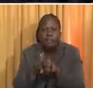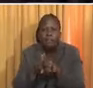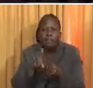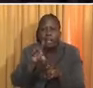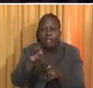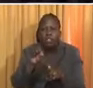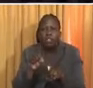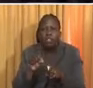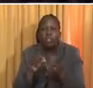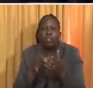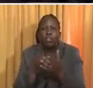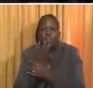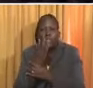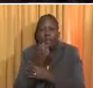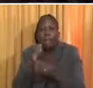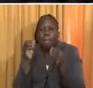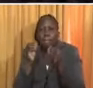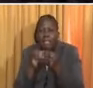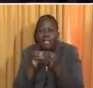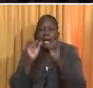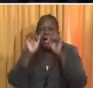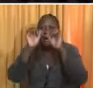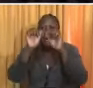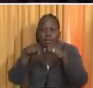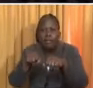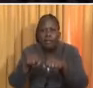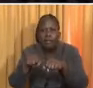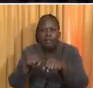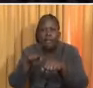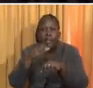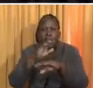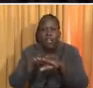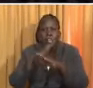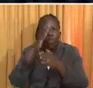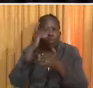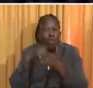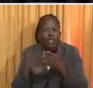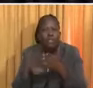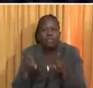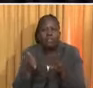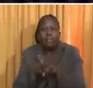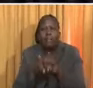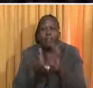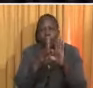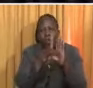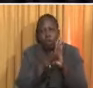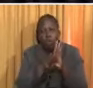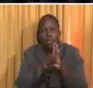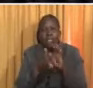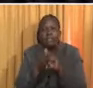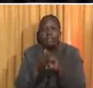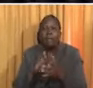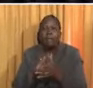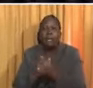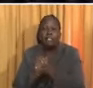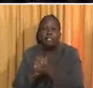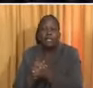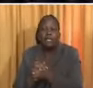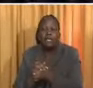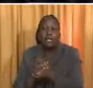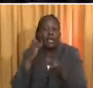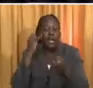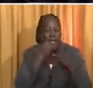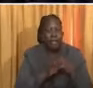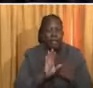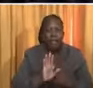contest, met and agreed in what has come to be known as the handshake to end their political